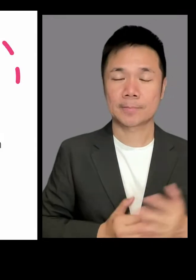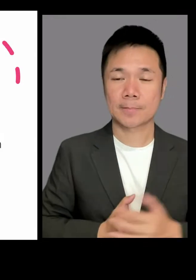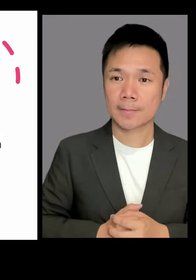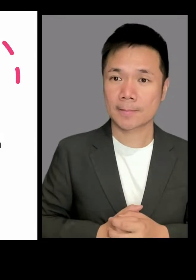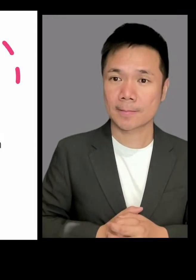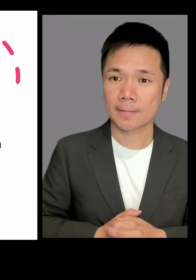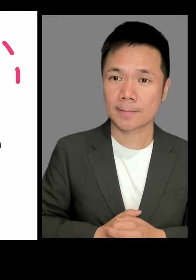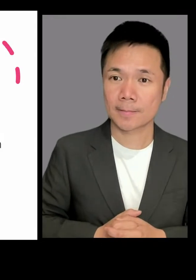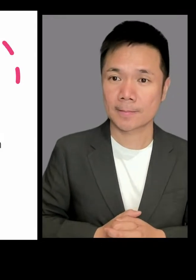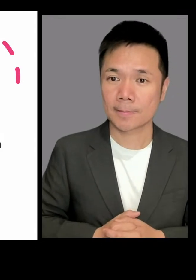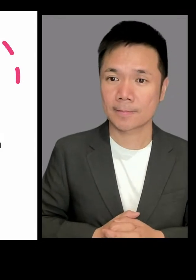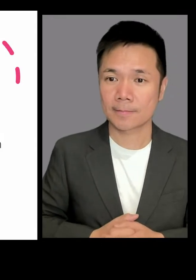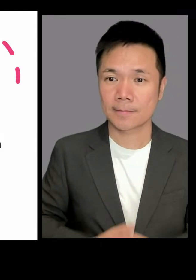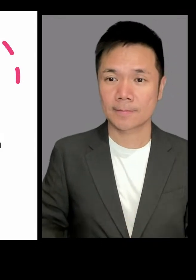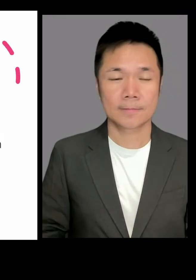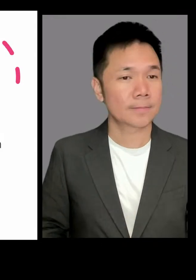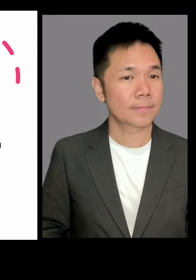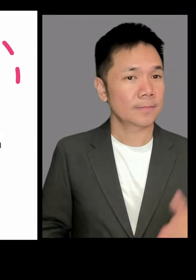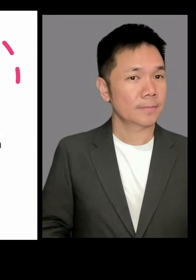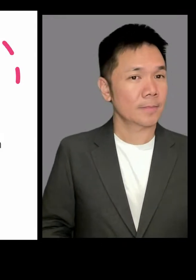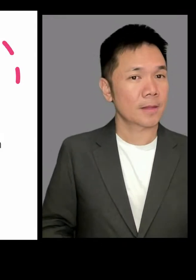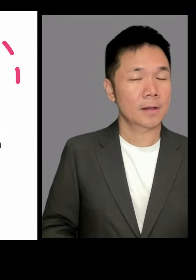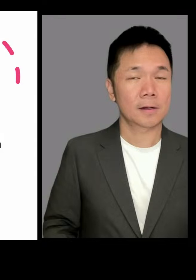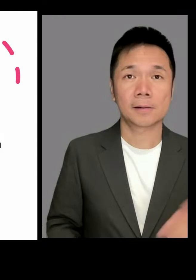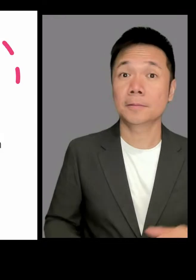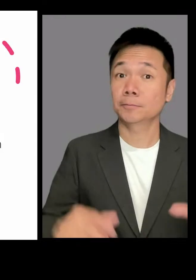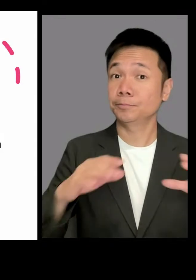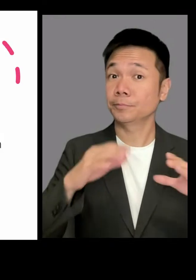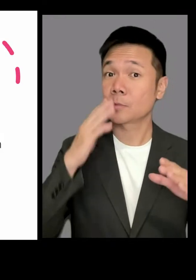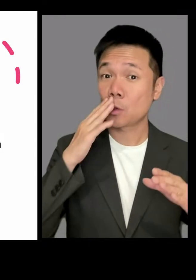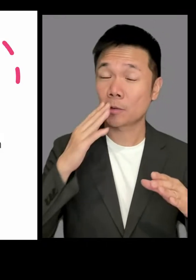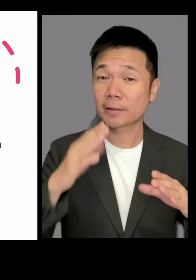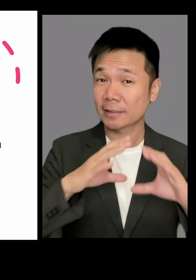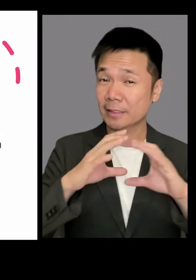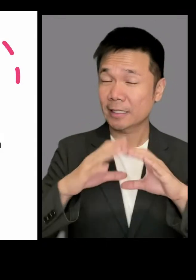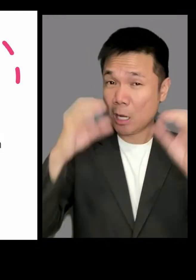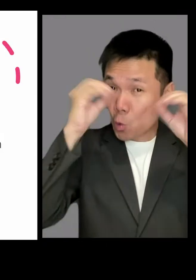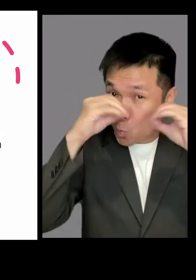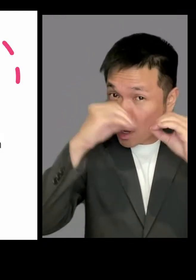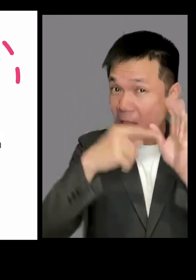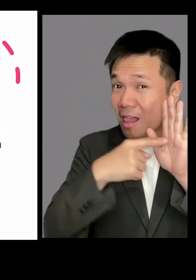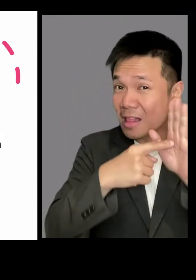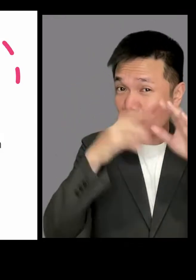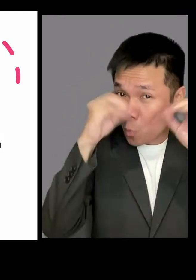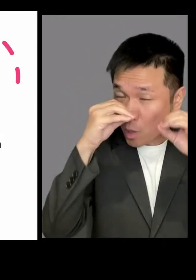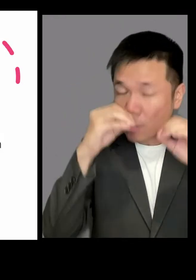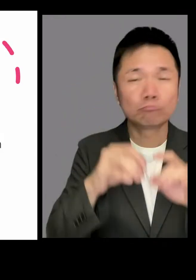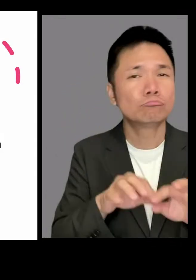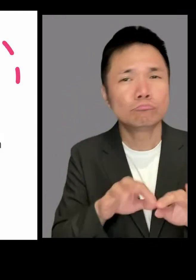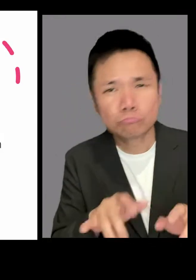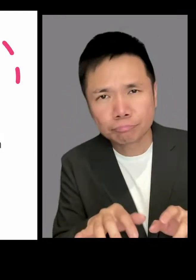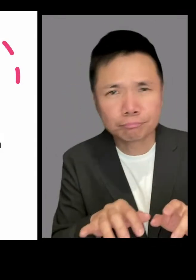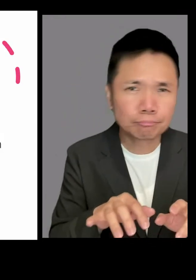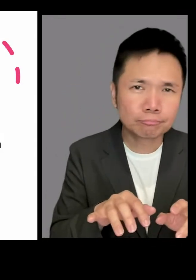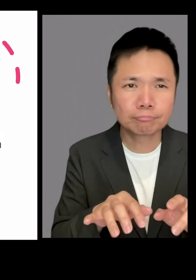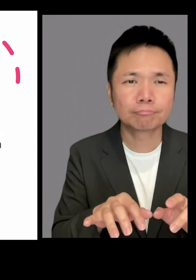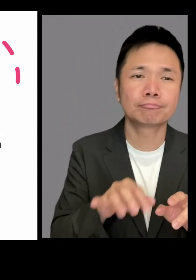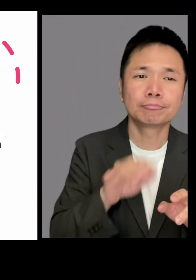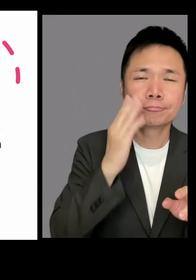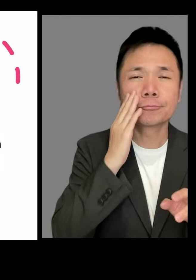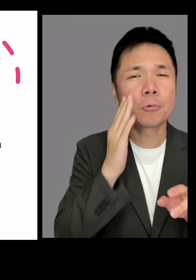So with web browsers, they help us find, information on the web,